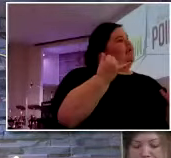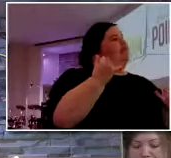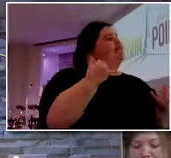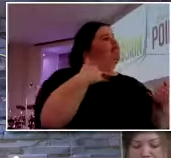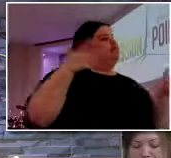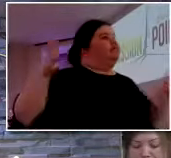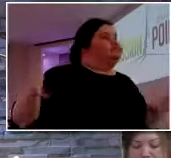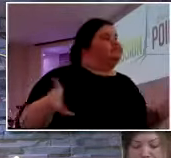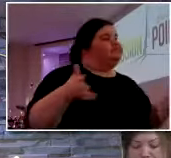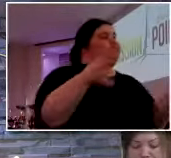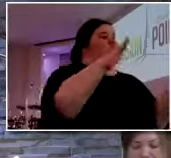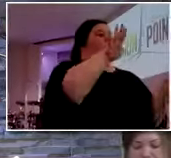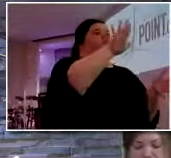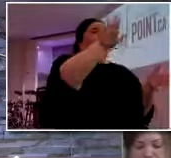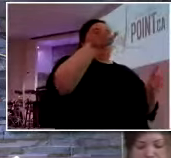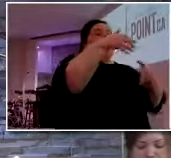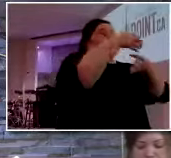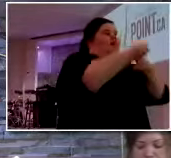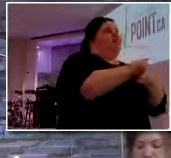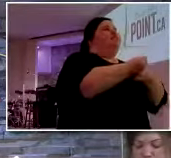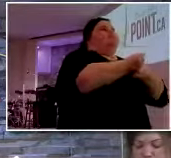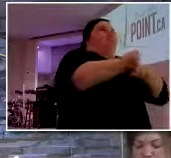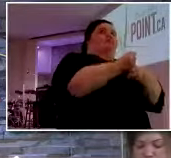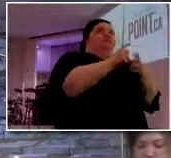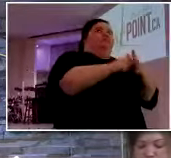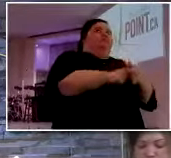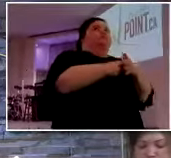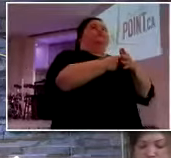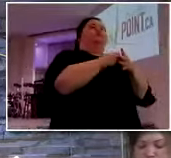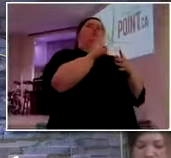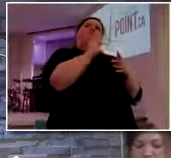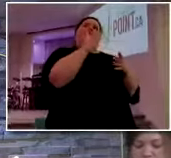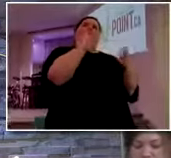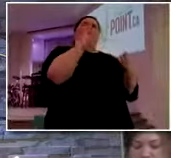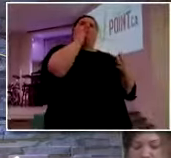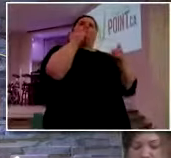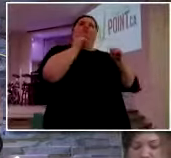to activate your faith. Say, I'm going to give that a try.